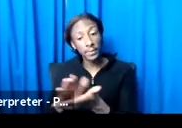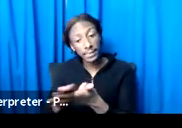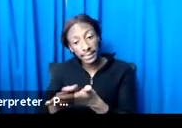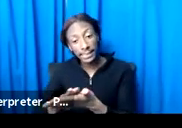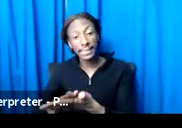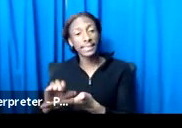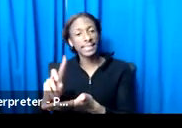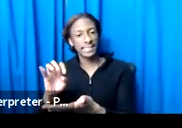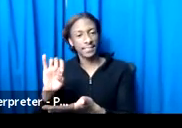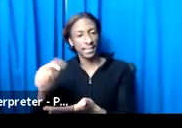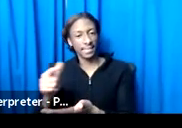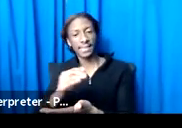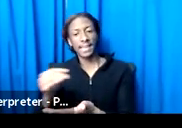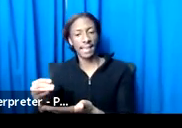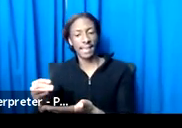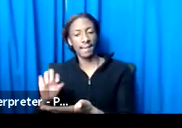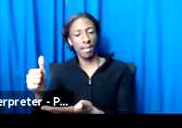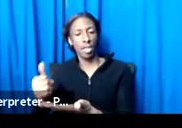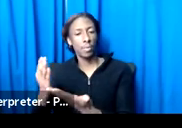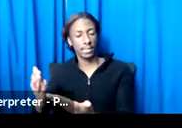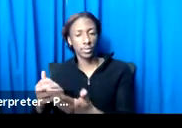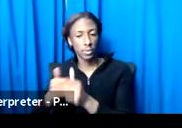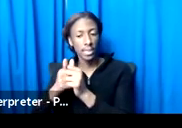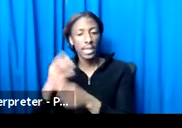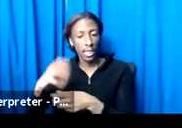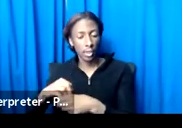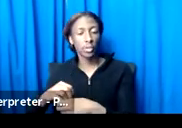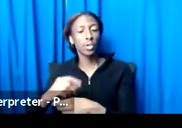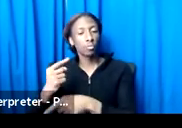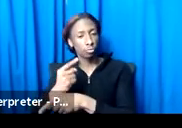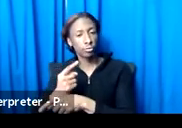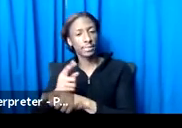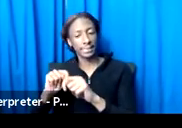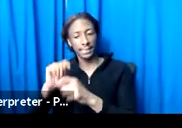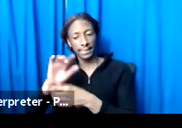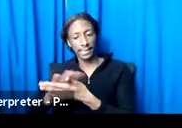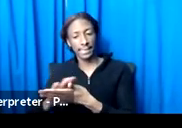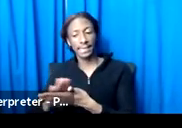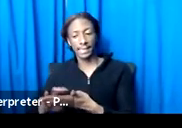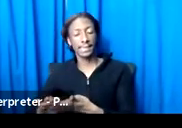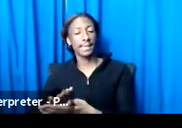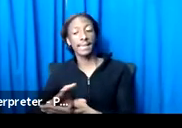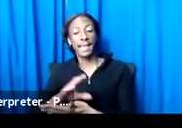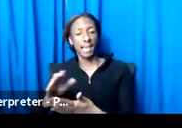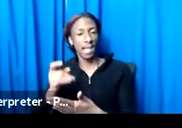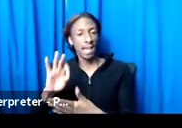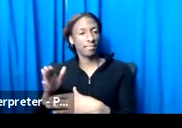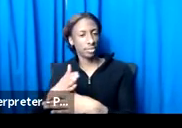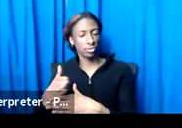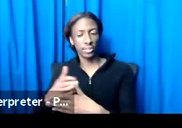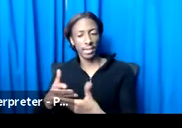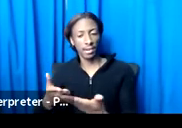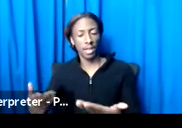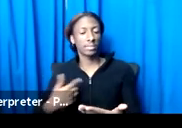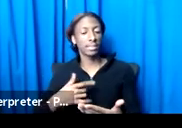and ventilation recommendations, including routine cleaning of high-touch surfaces and shared objects. They should also maintain improved ventilation, including